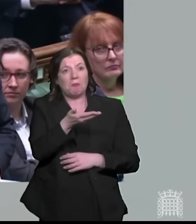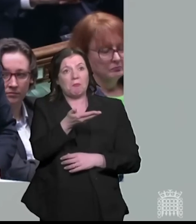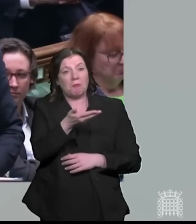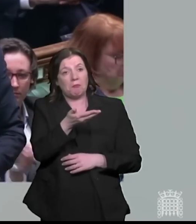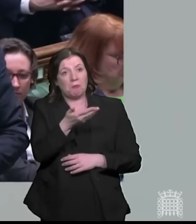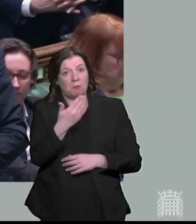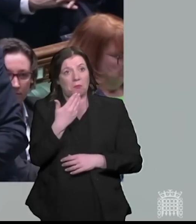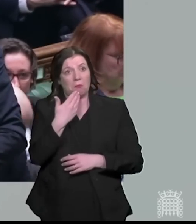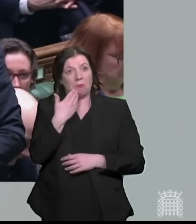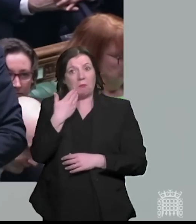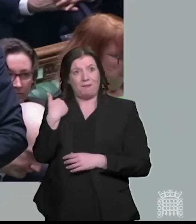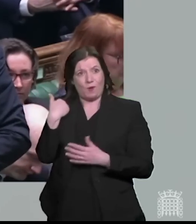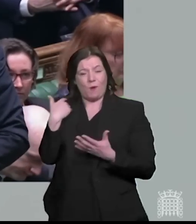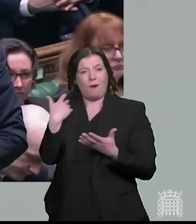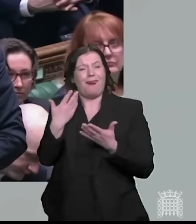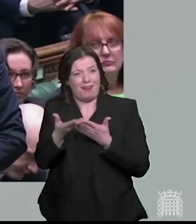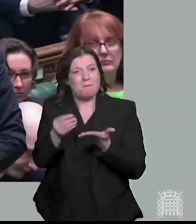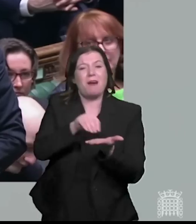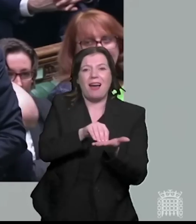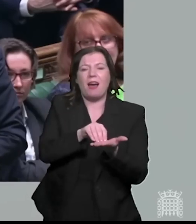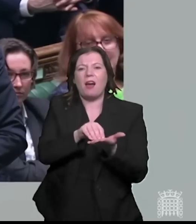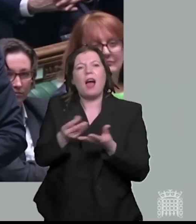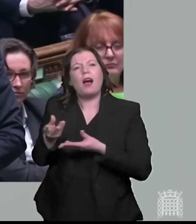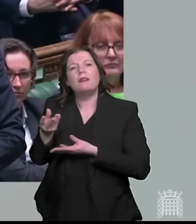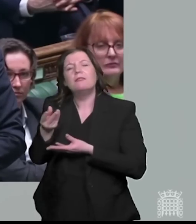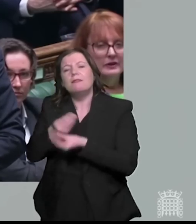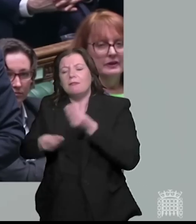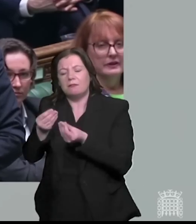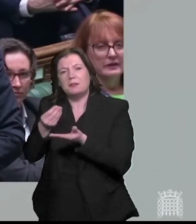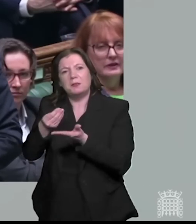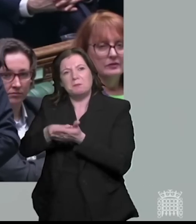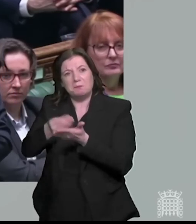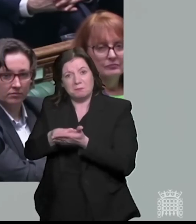on the agenda, that we look at the economics of this.